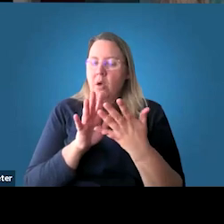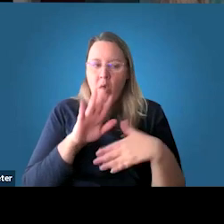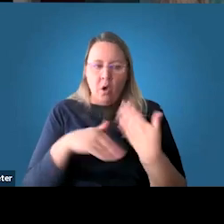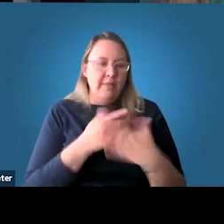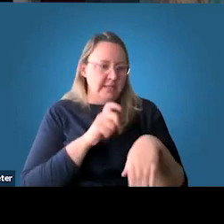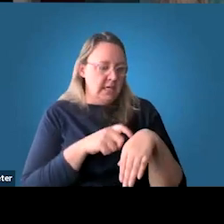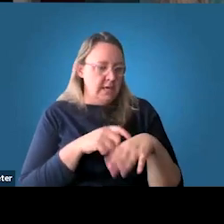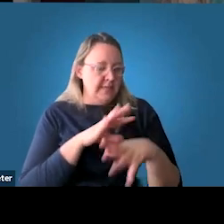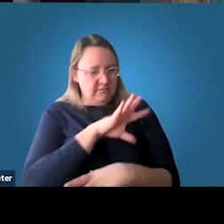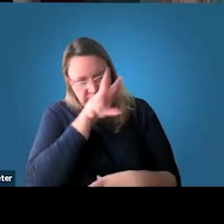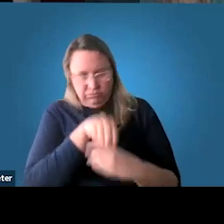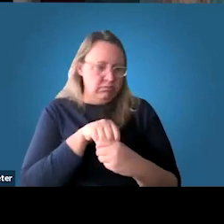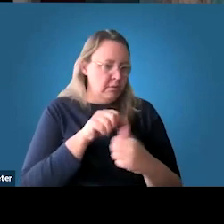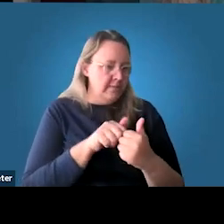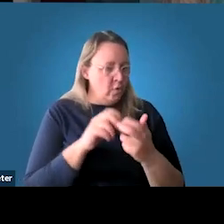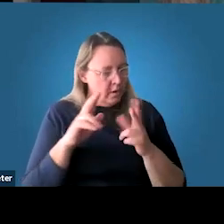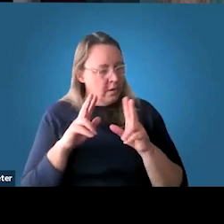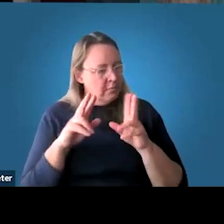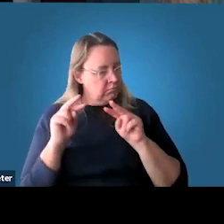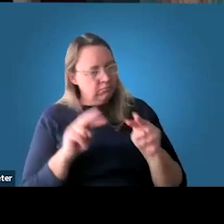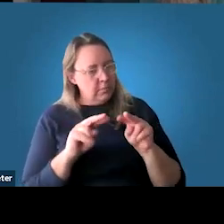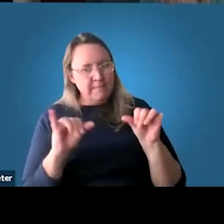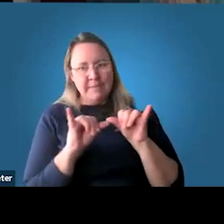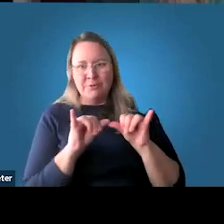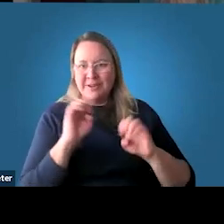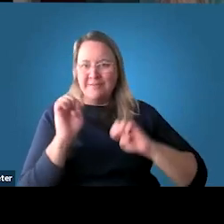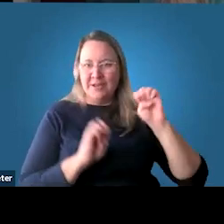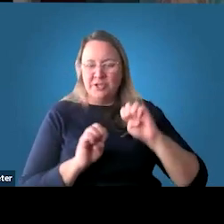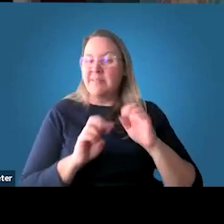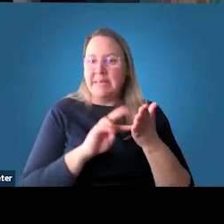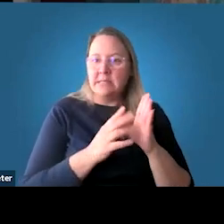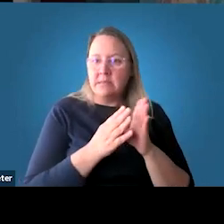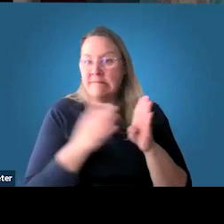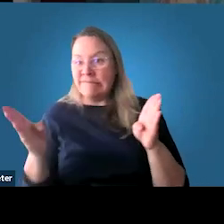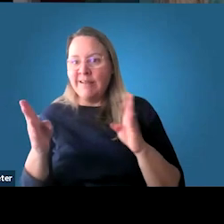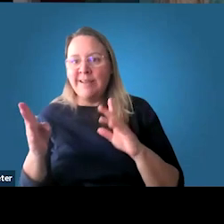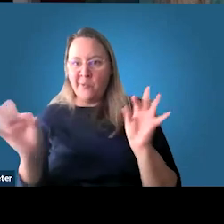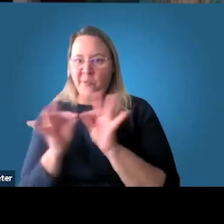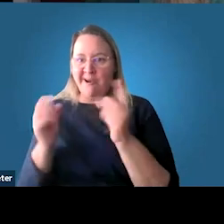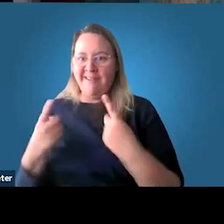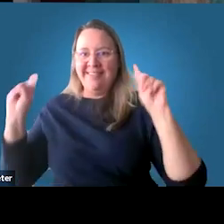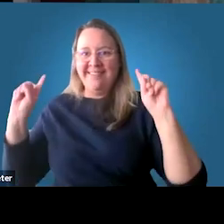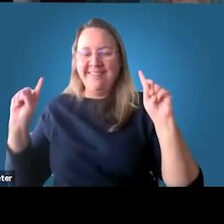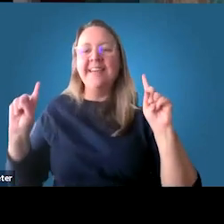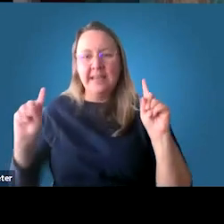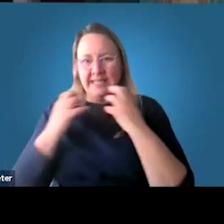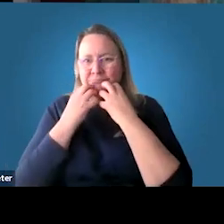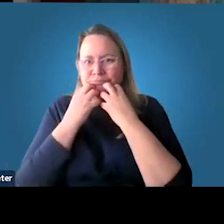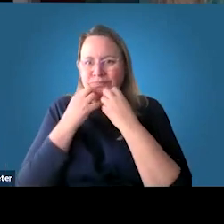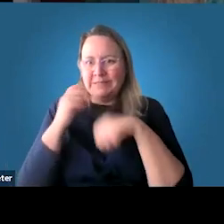time you dedicate to measurement and evaluation will be worth it, especially knowing that time is such a precious commodity these